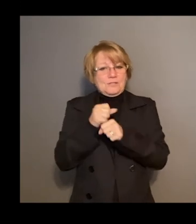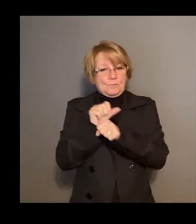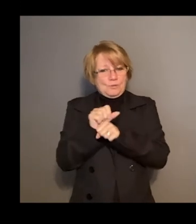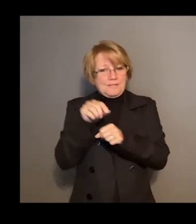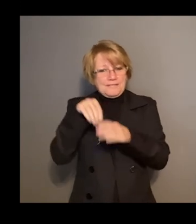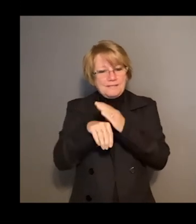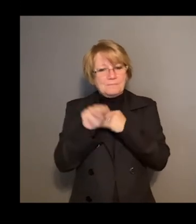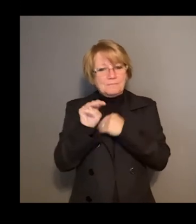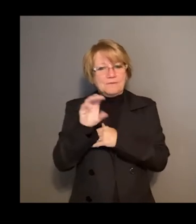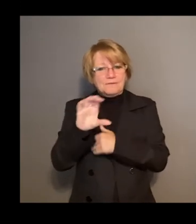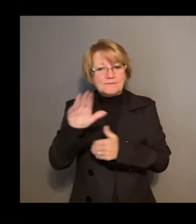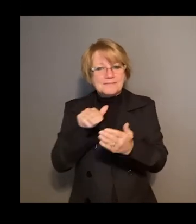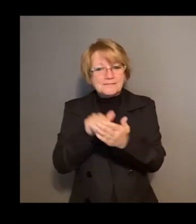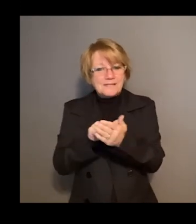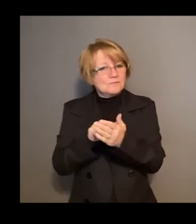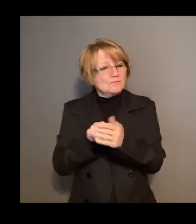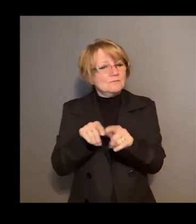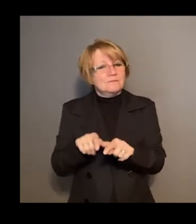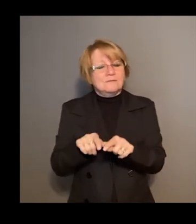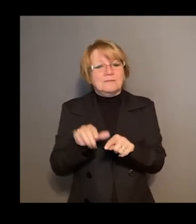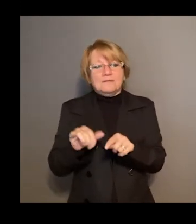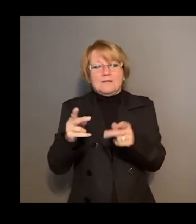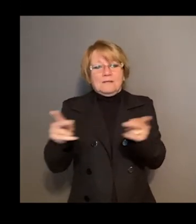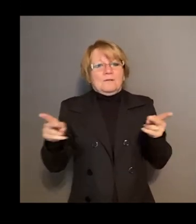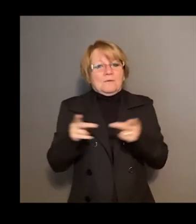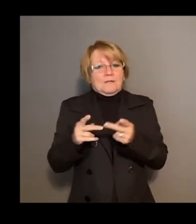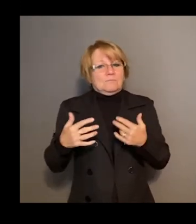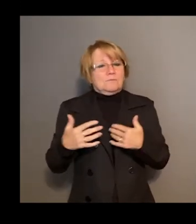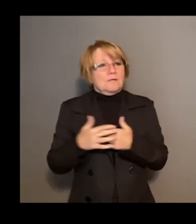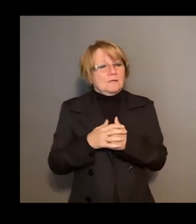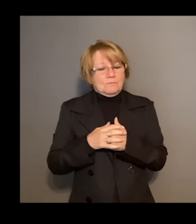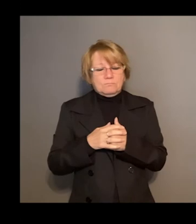which I started my first year. And the Multicultural Center is just